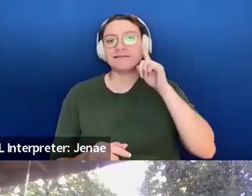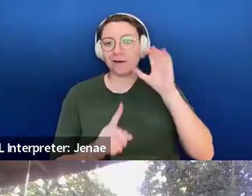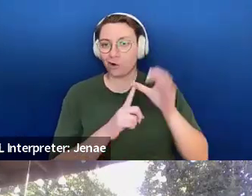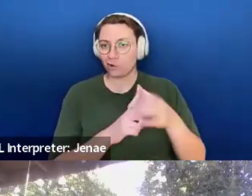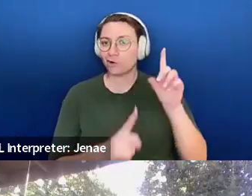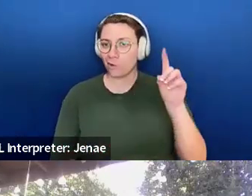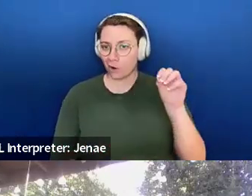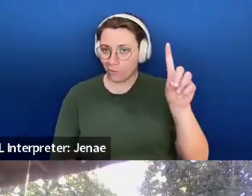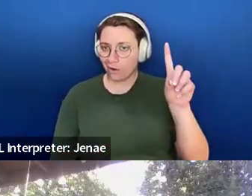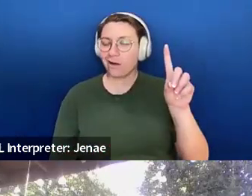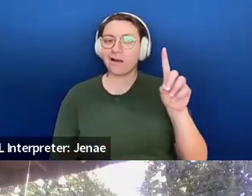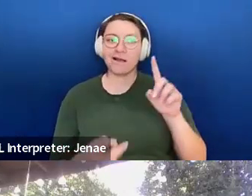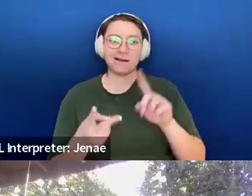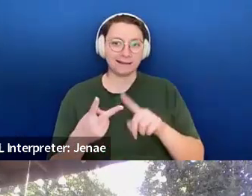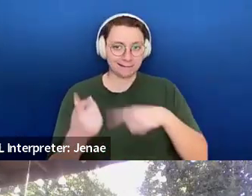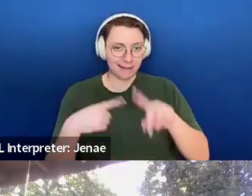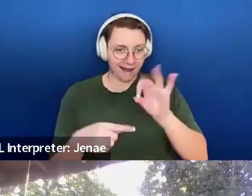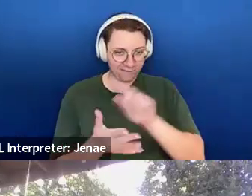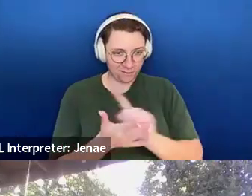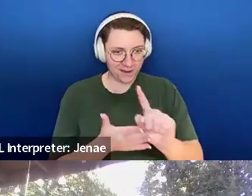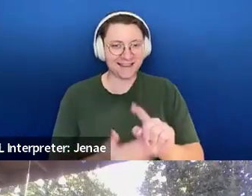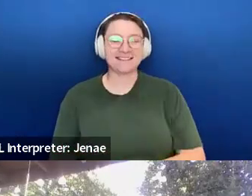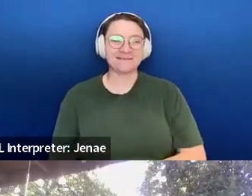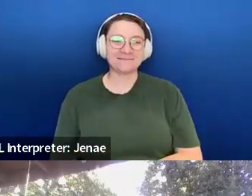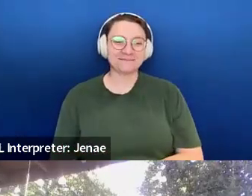Culture 101 and Sign of the Week.